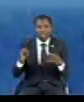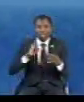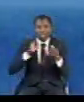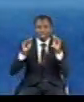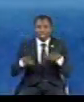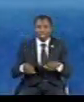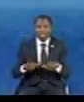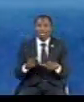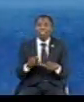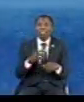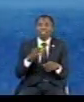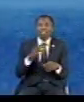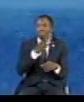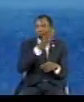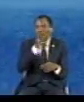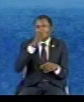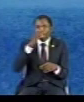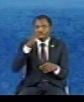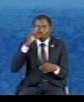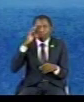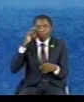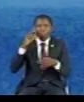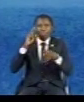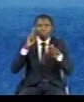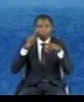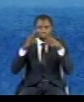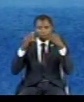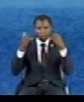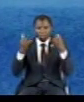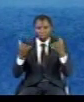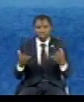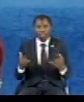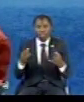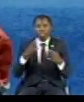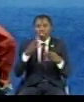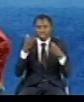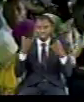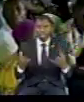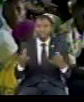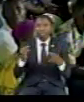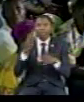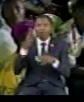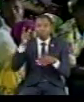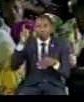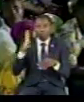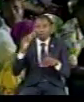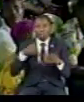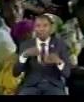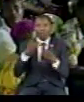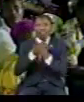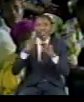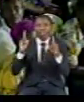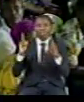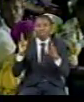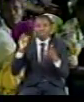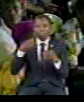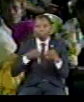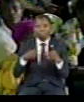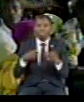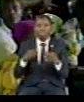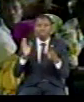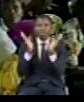fast, but now God has delivered me totally. Praise the Lord. Brand new intestines.